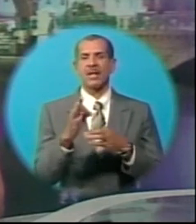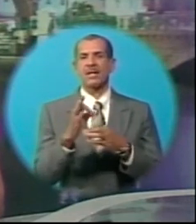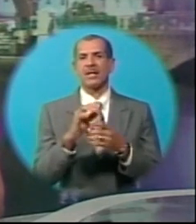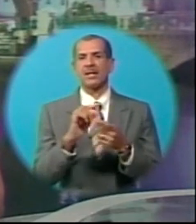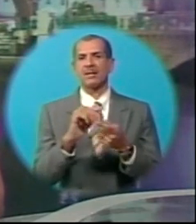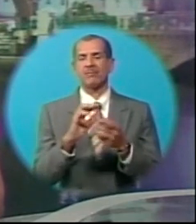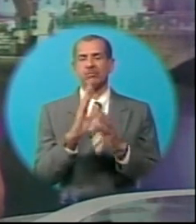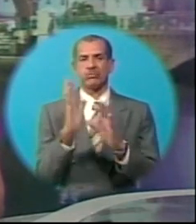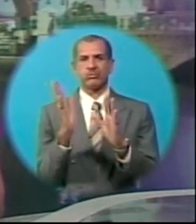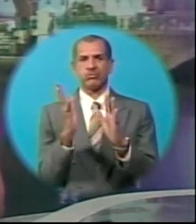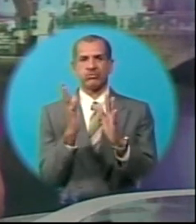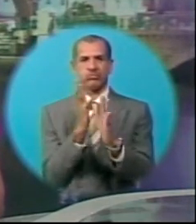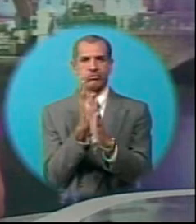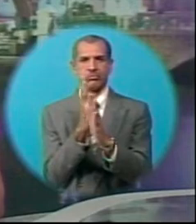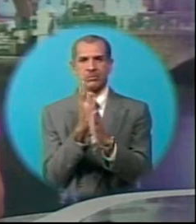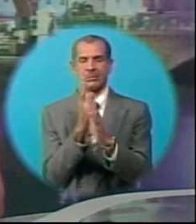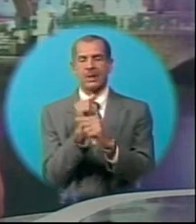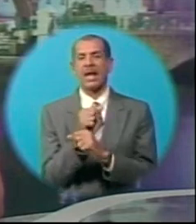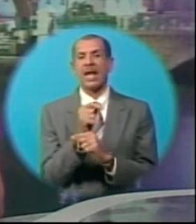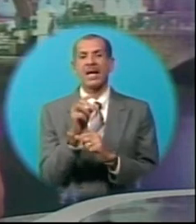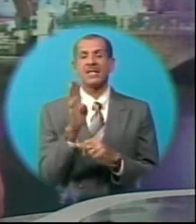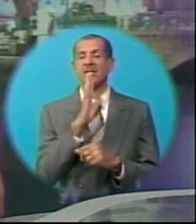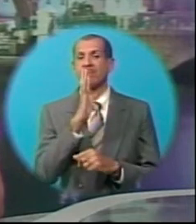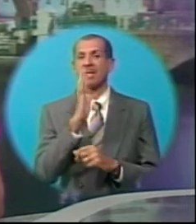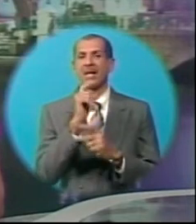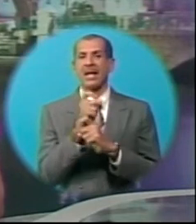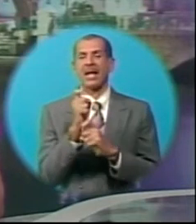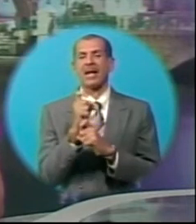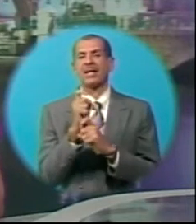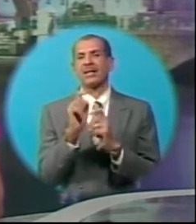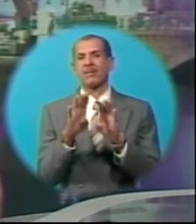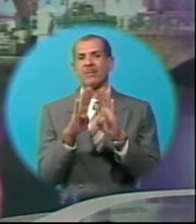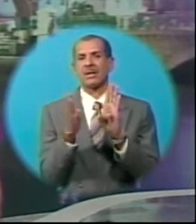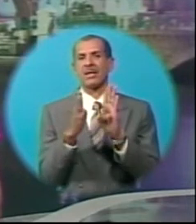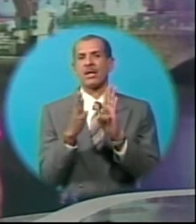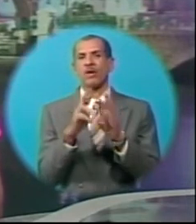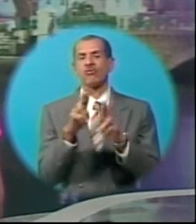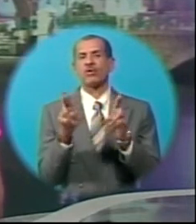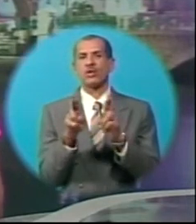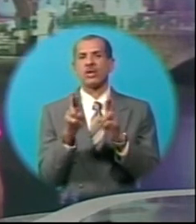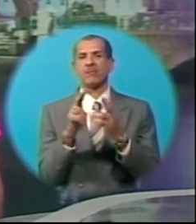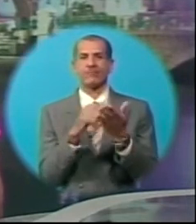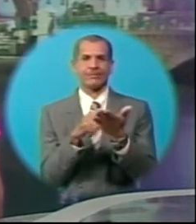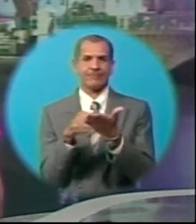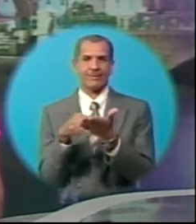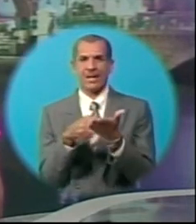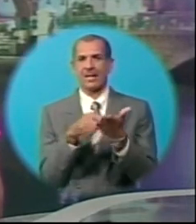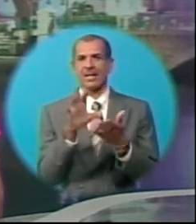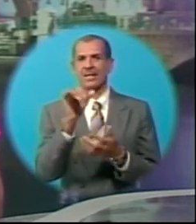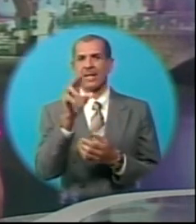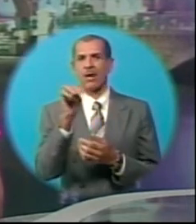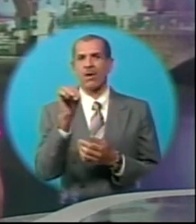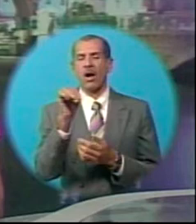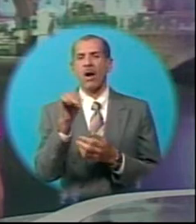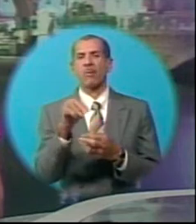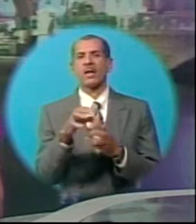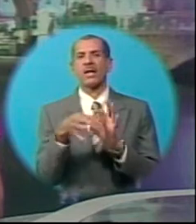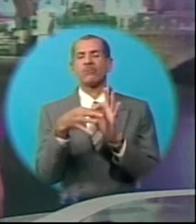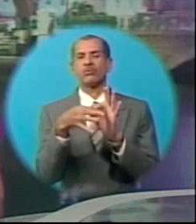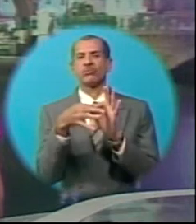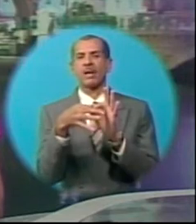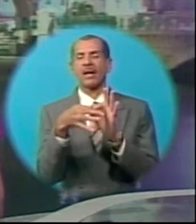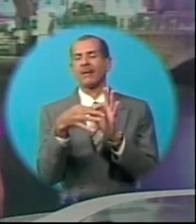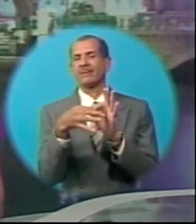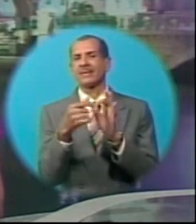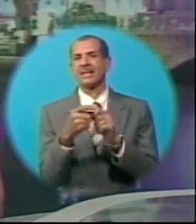in the region. Minister Innes was speaking at the opening of the regional consultation on the CARICOM strategy for regional